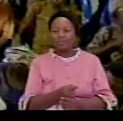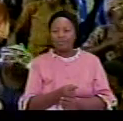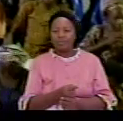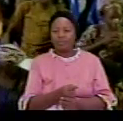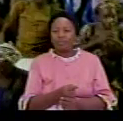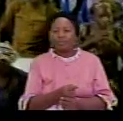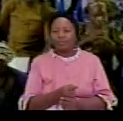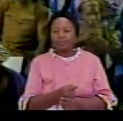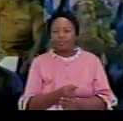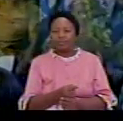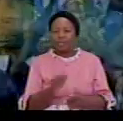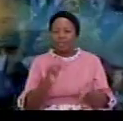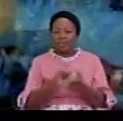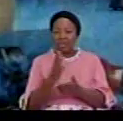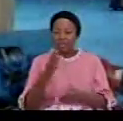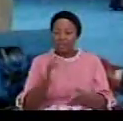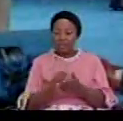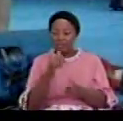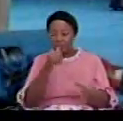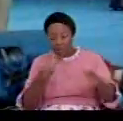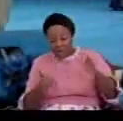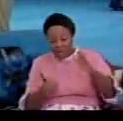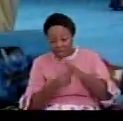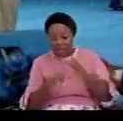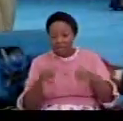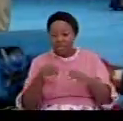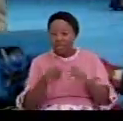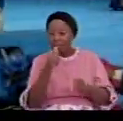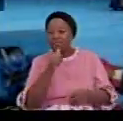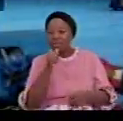That thing you are hiding secretly in your life.